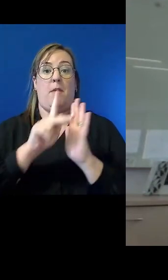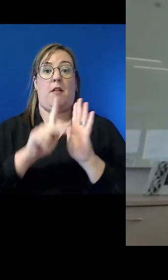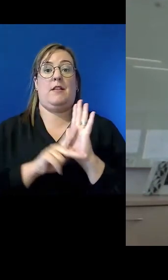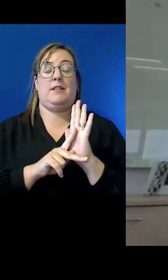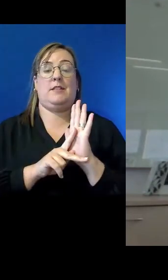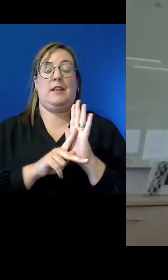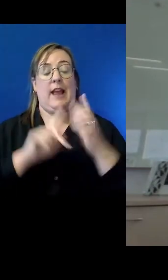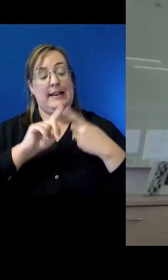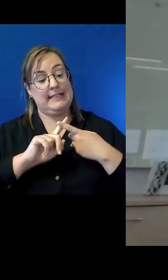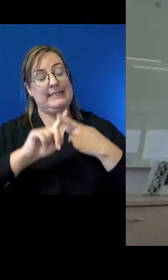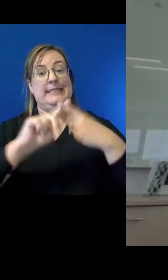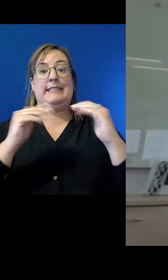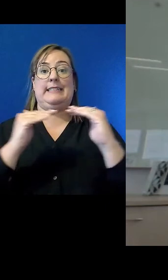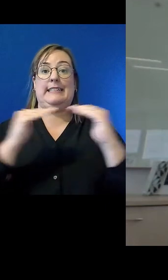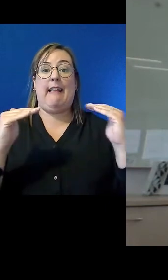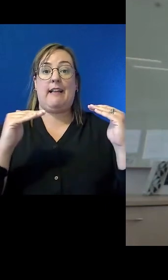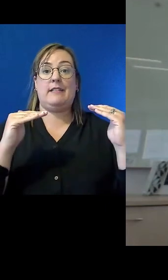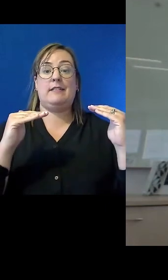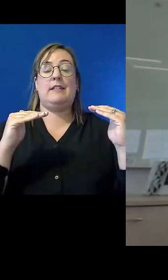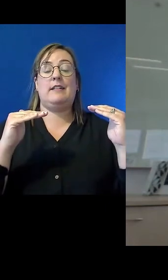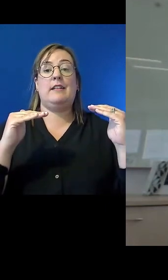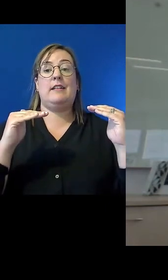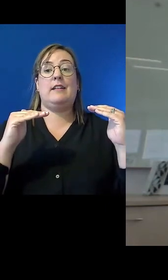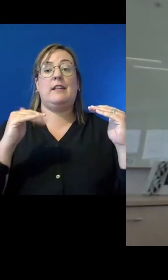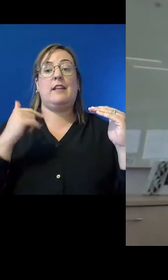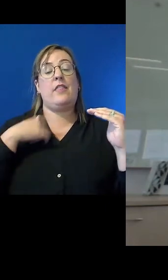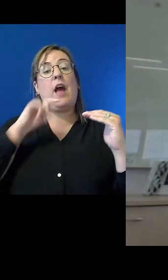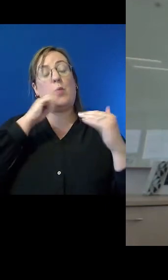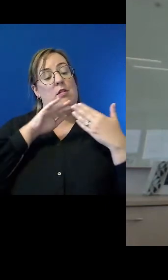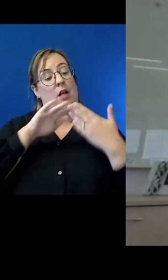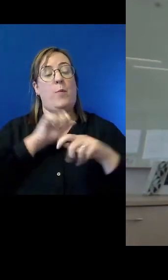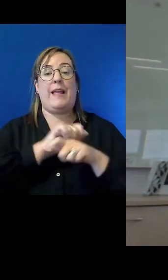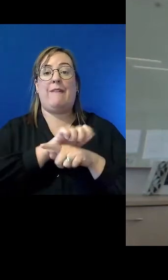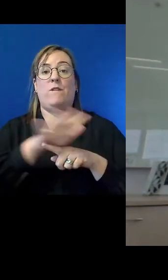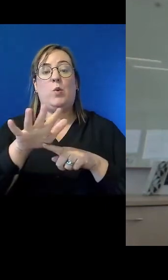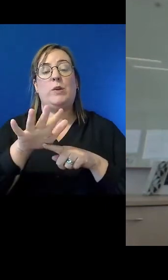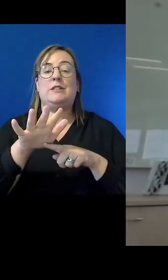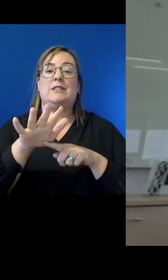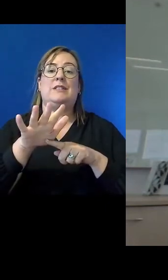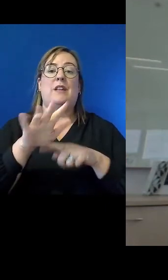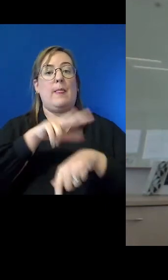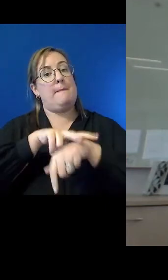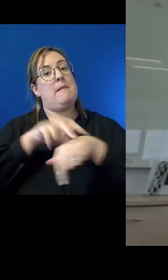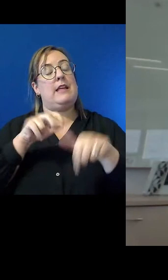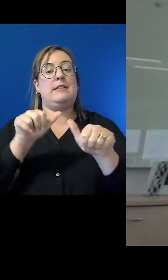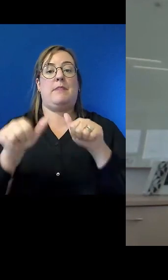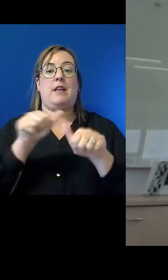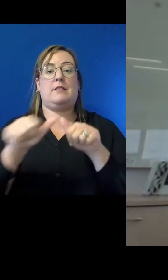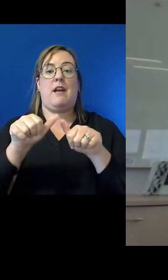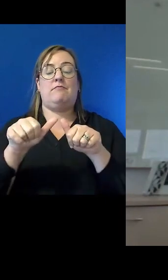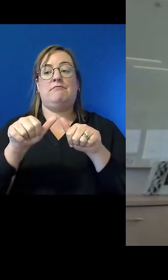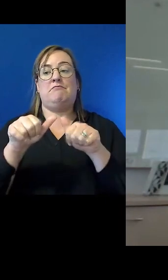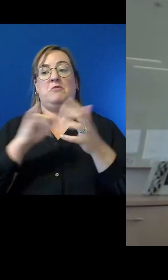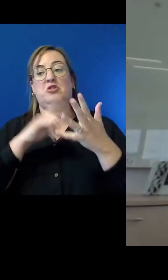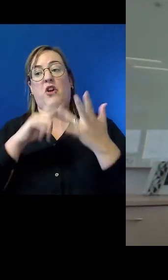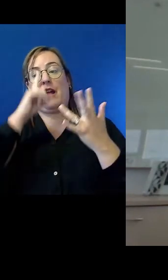is part of the trigger then that will influence our frontline staff to make better informed decisions and